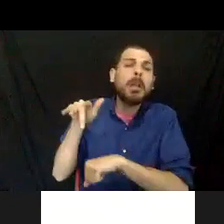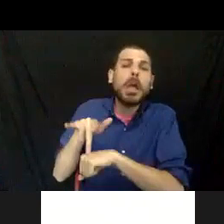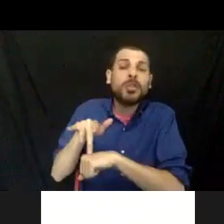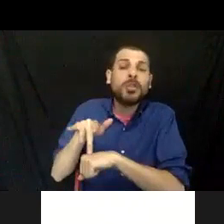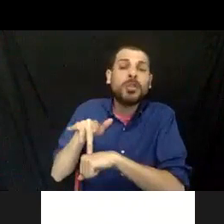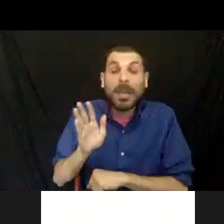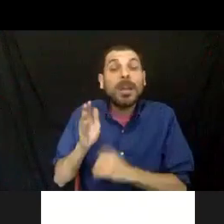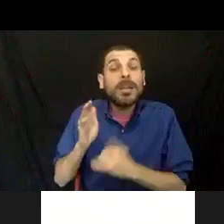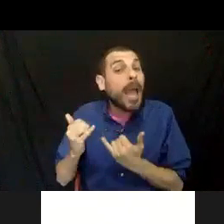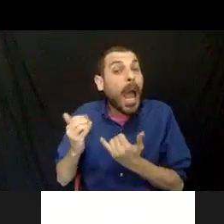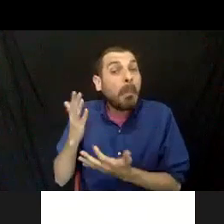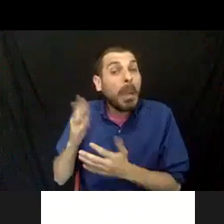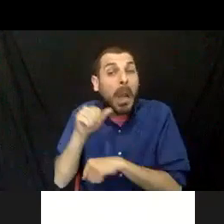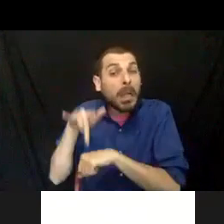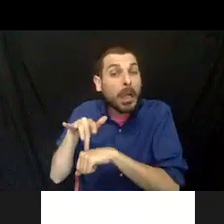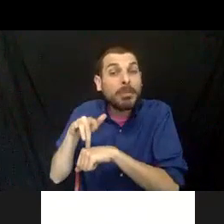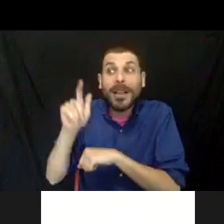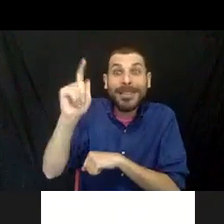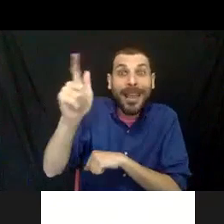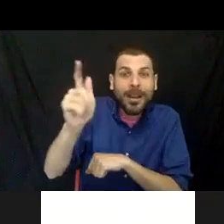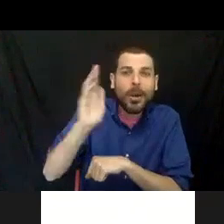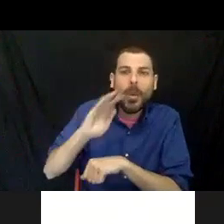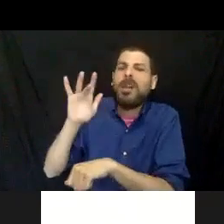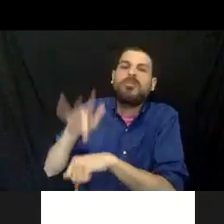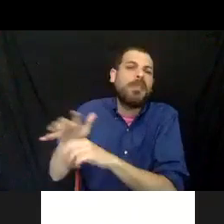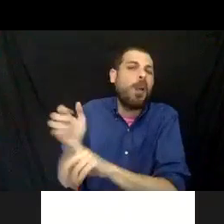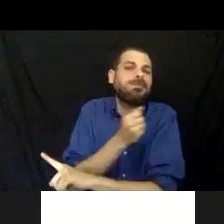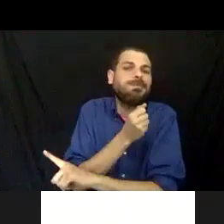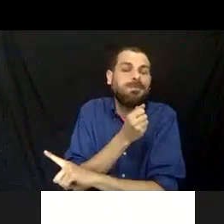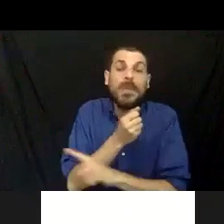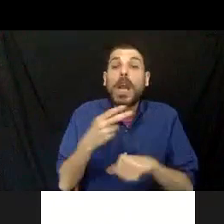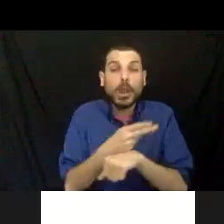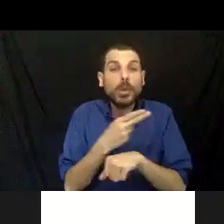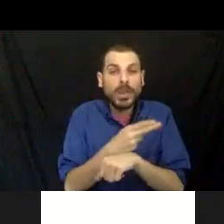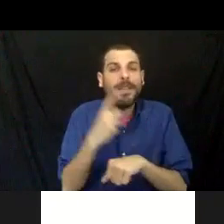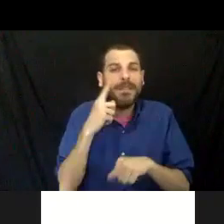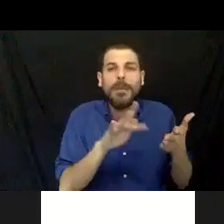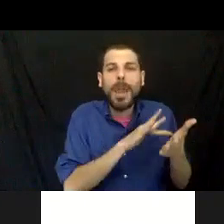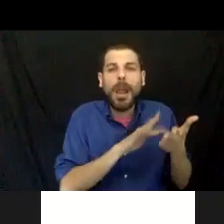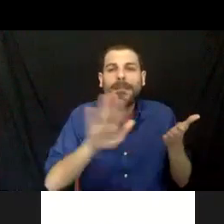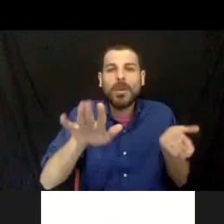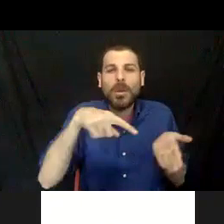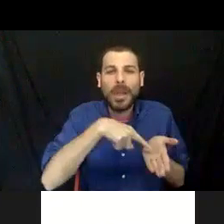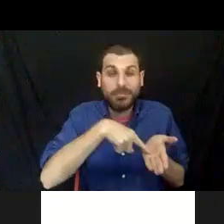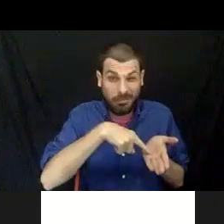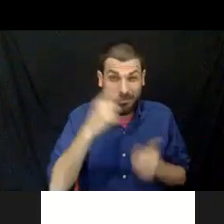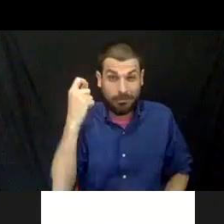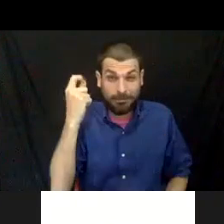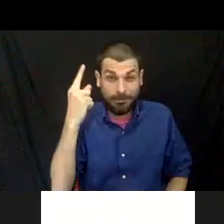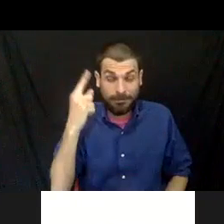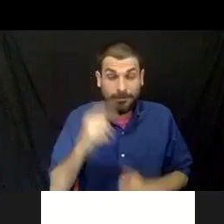those stimulus funds for like overdraft fees. So just assume that